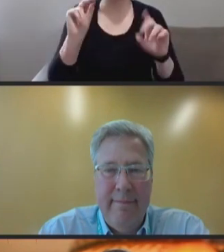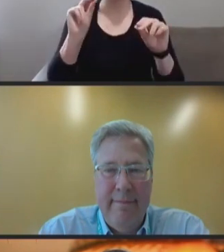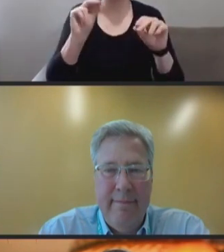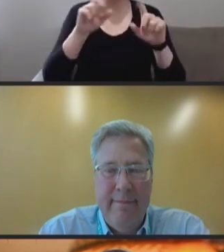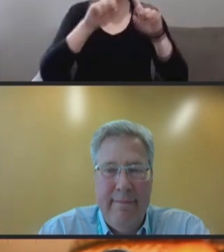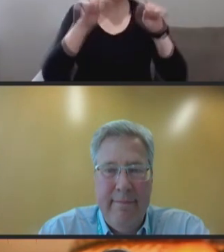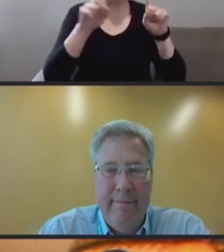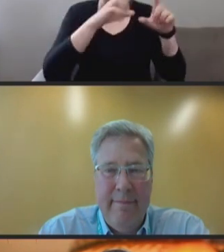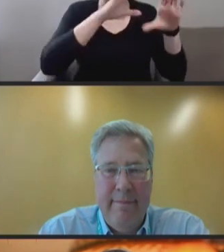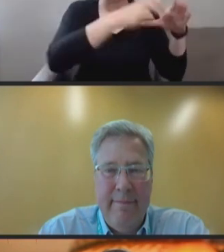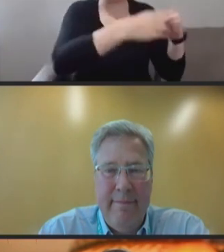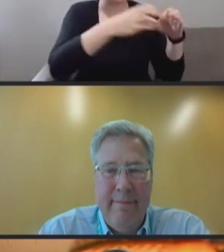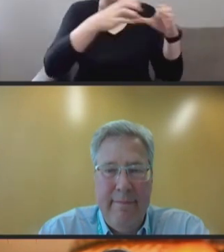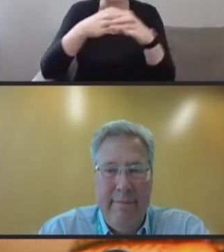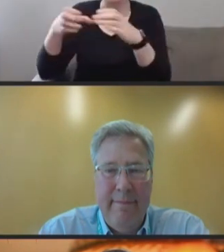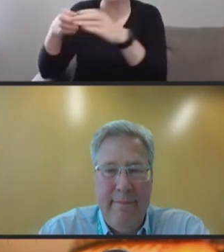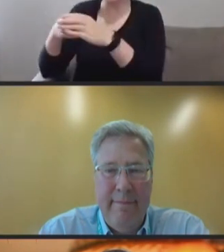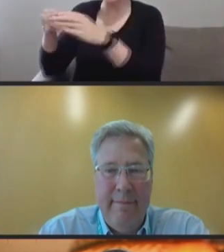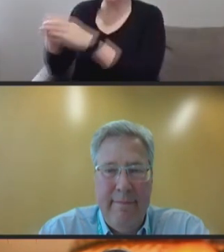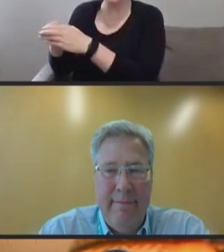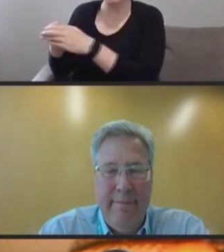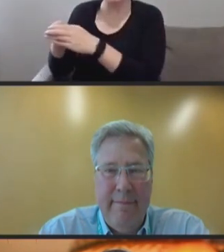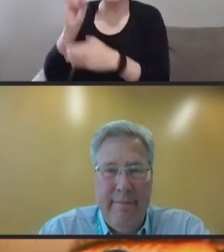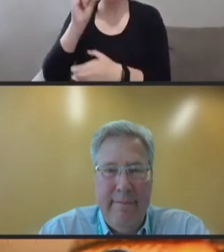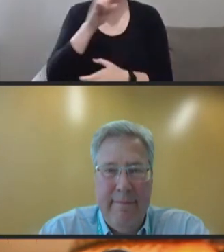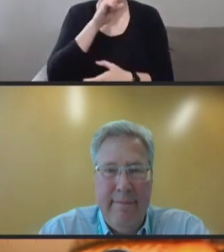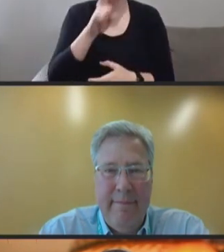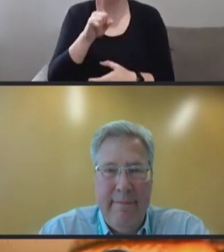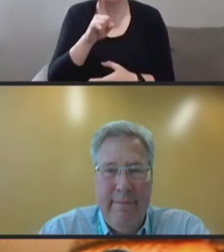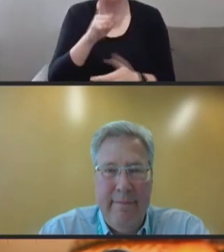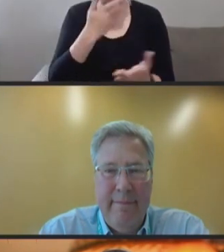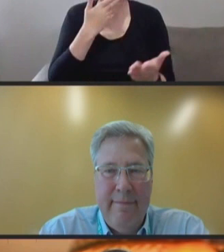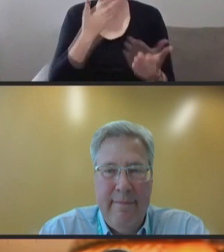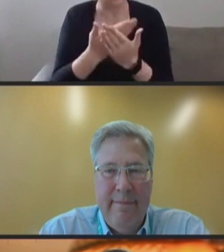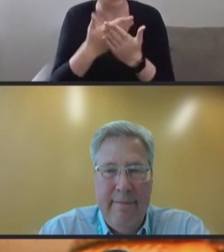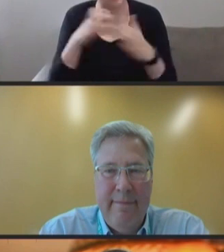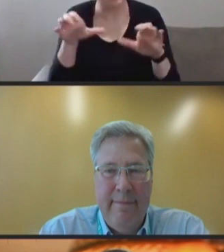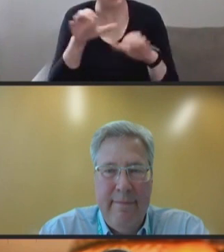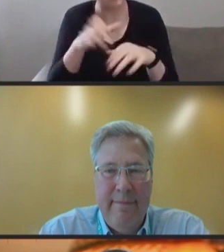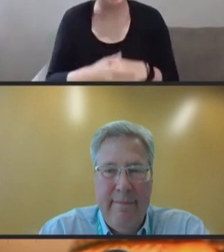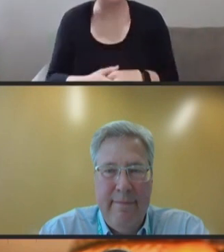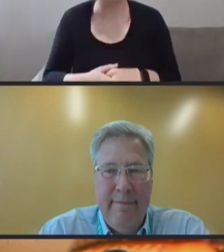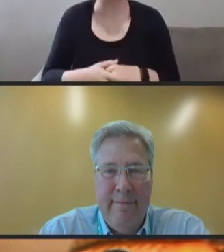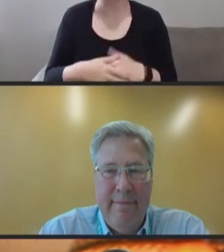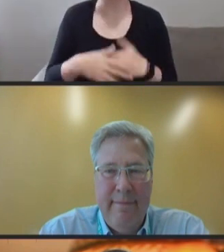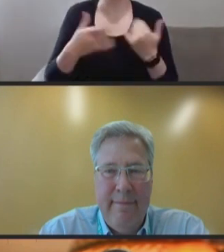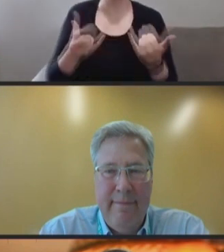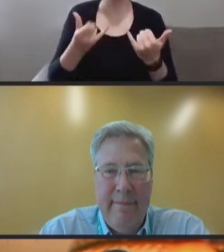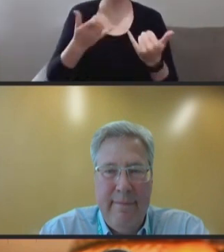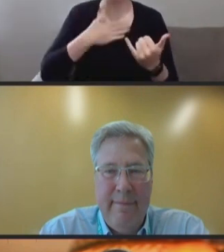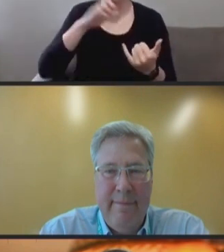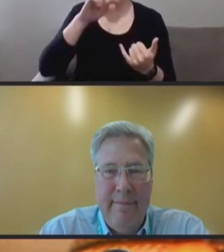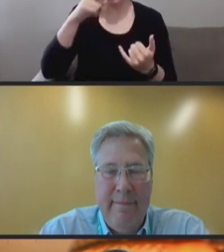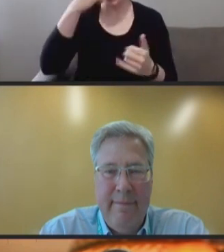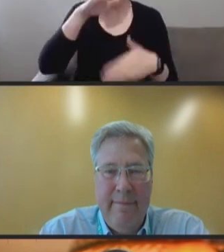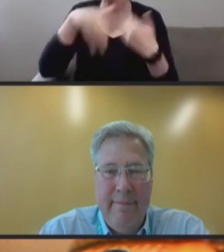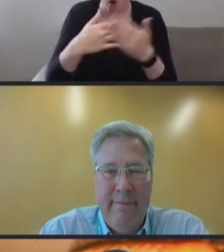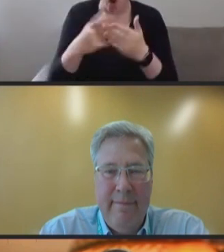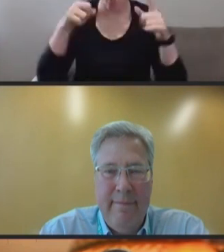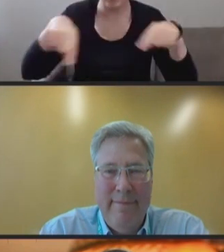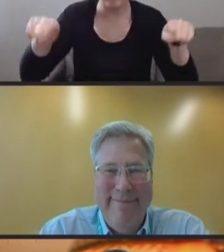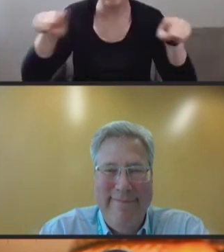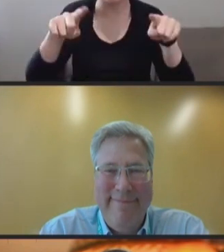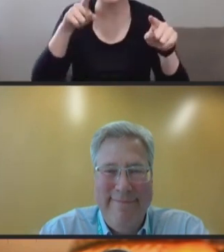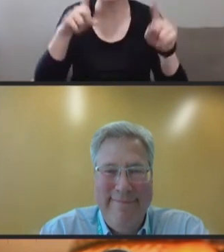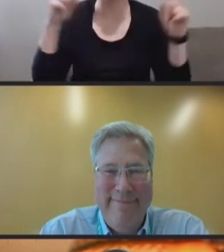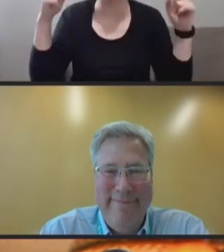So that was a really a good job. The question I have for all of you is, this is so complicated